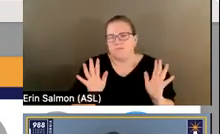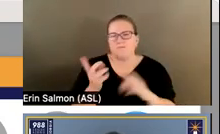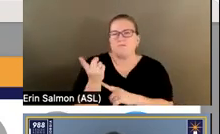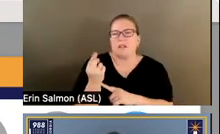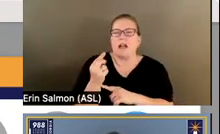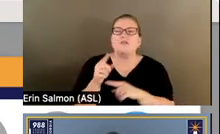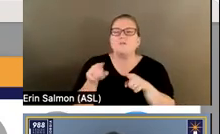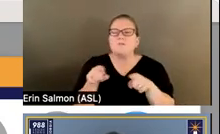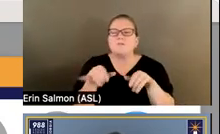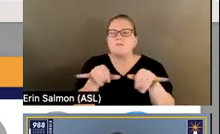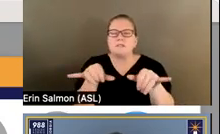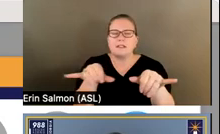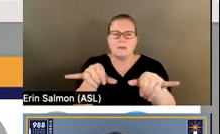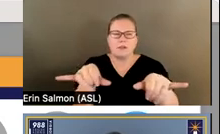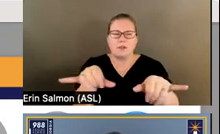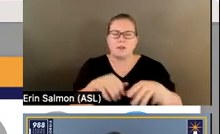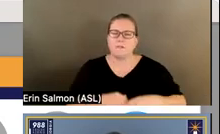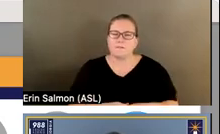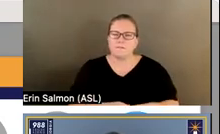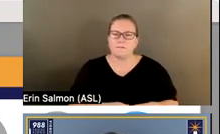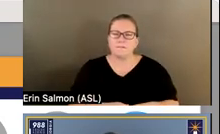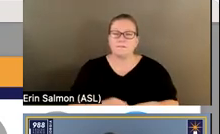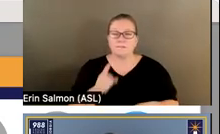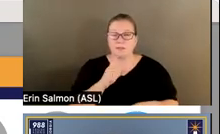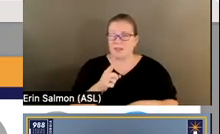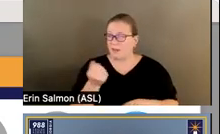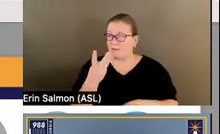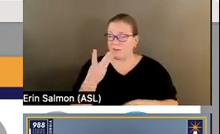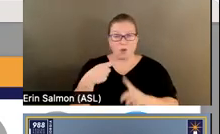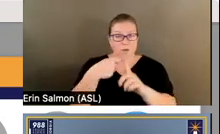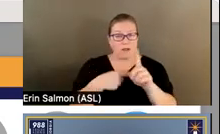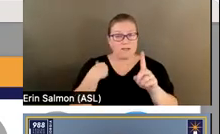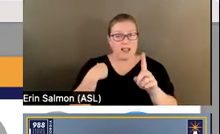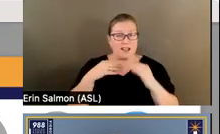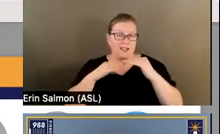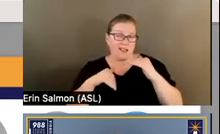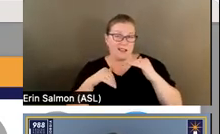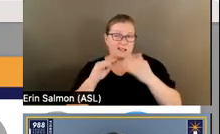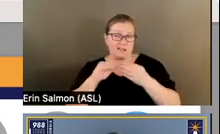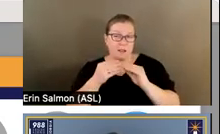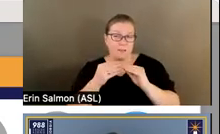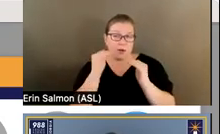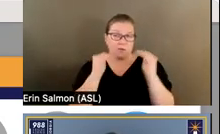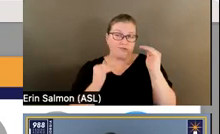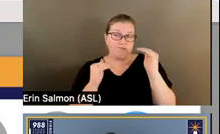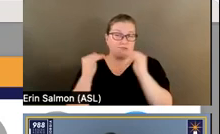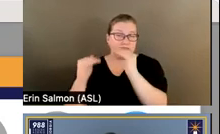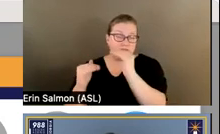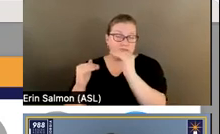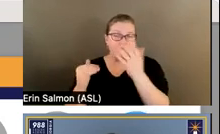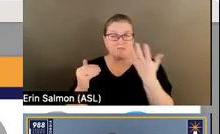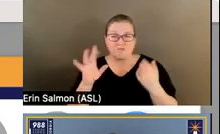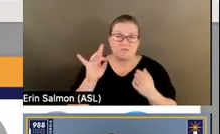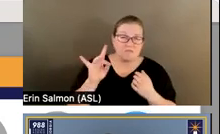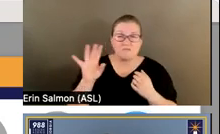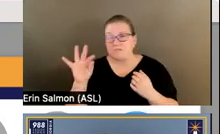year. In fact, a couple of months, there were some decreases from anywhere from 8 to